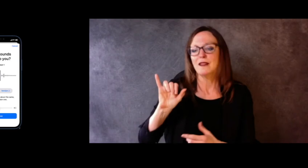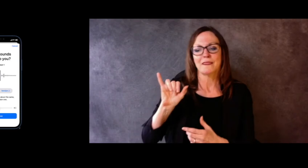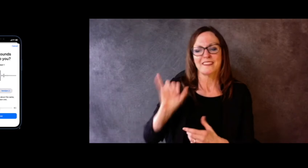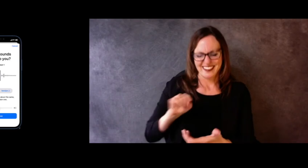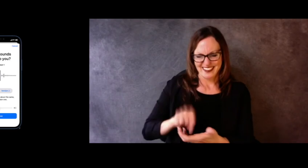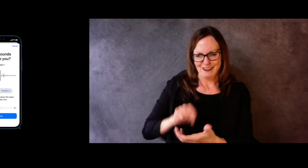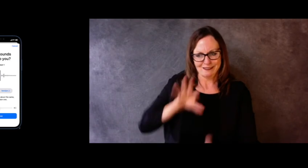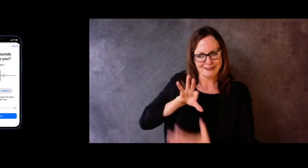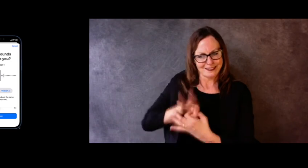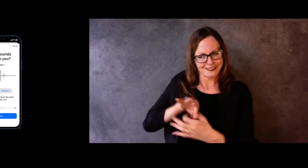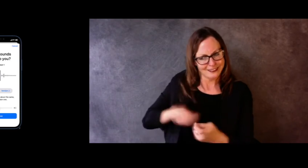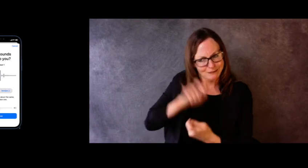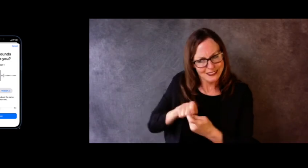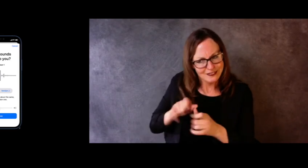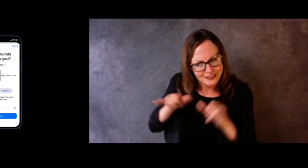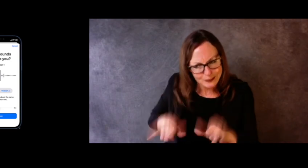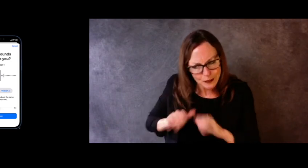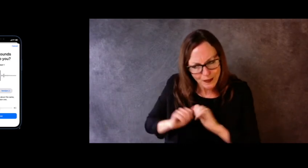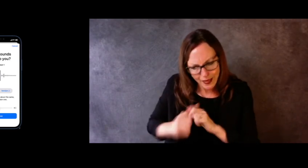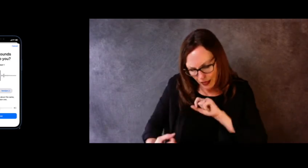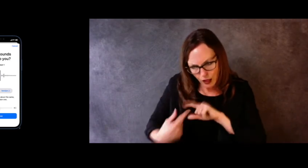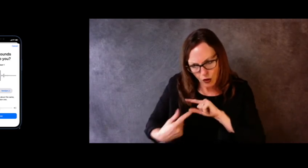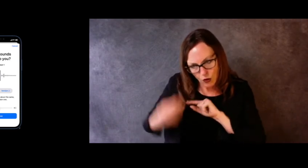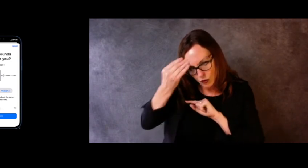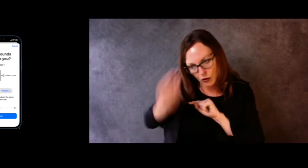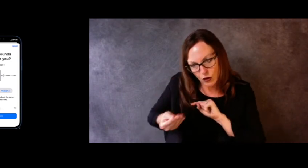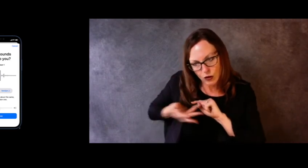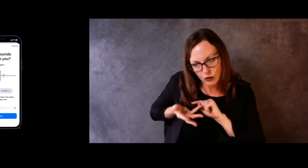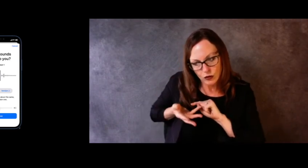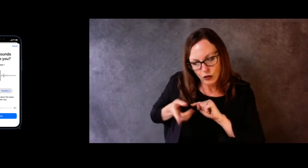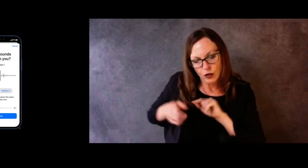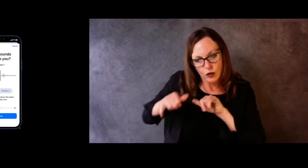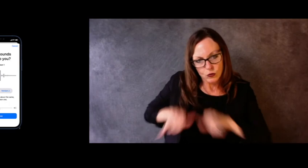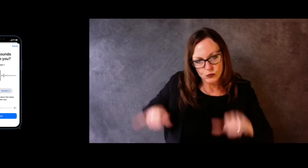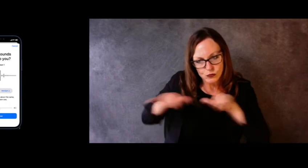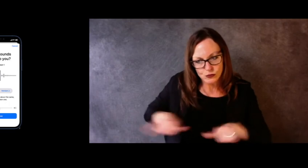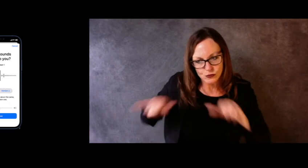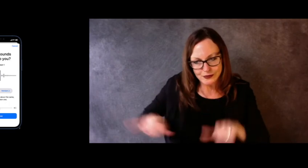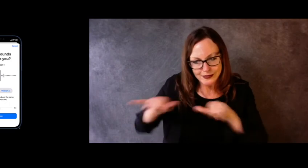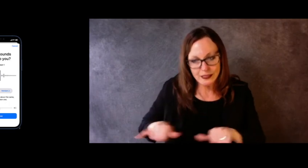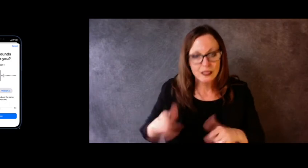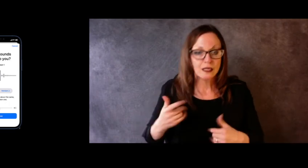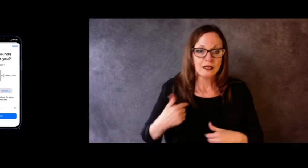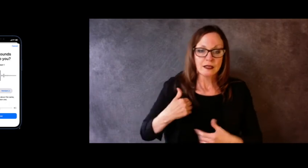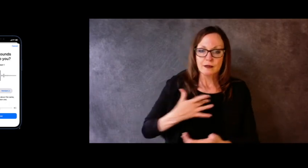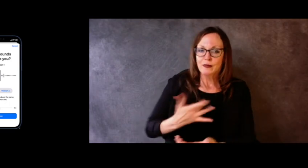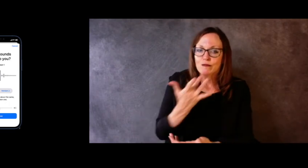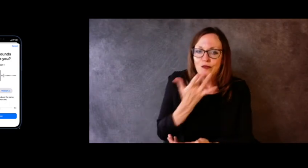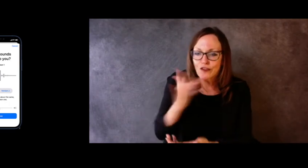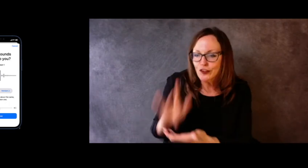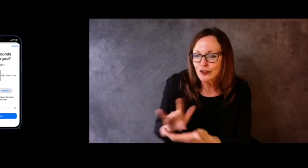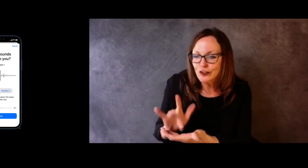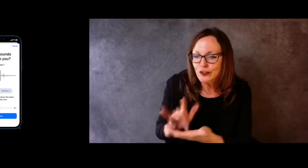that allow you to set up unique profiles based on your personal sound preferences. This creates a personalized sound output for